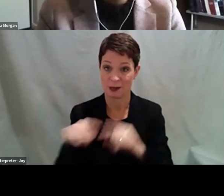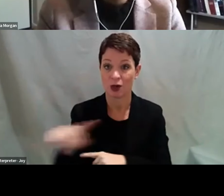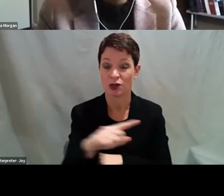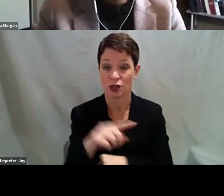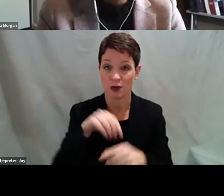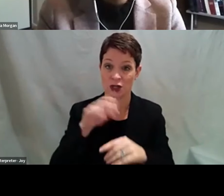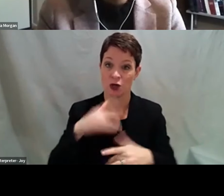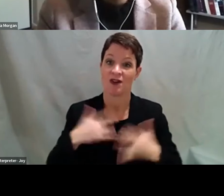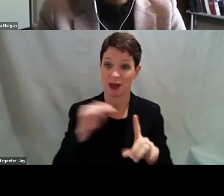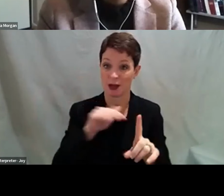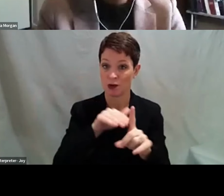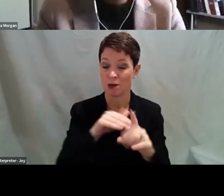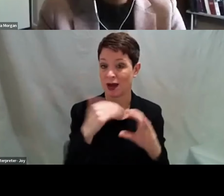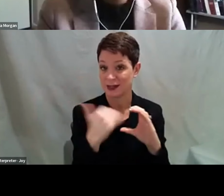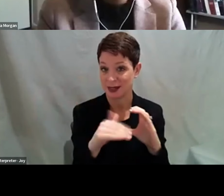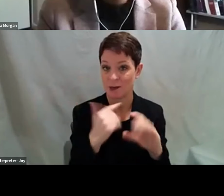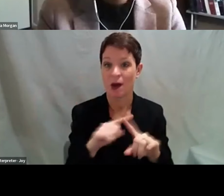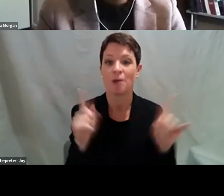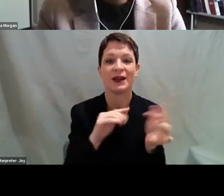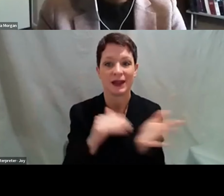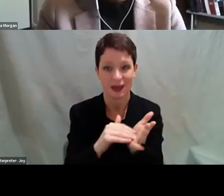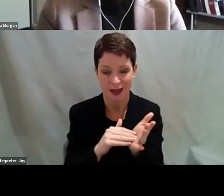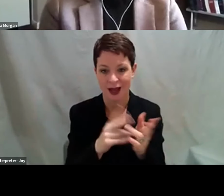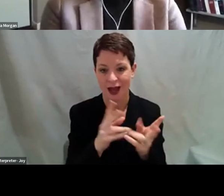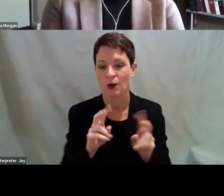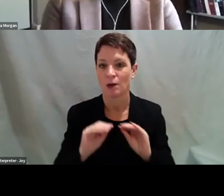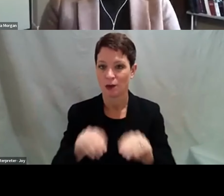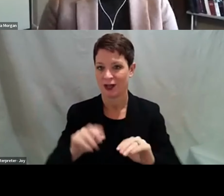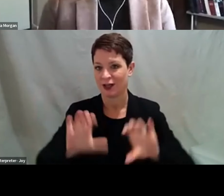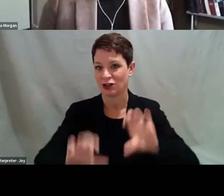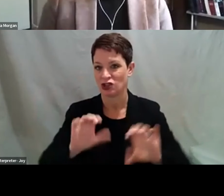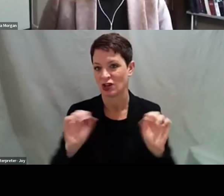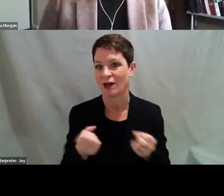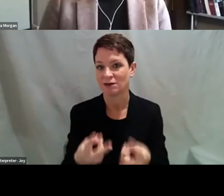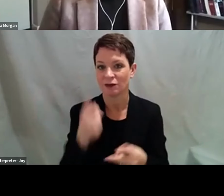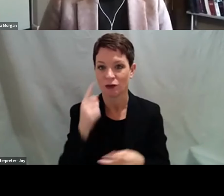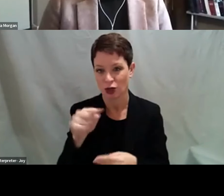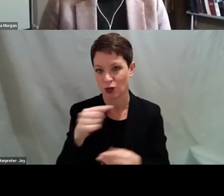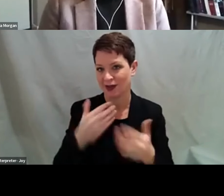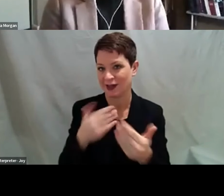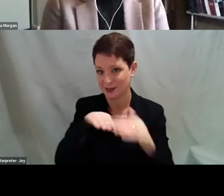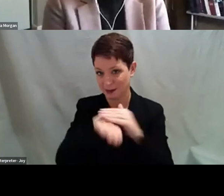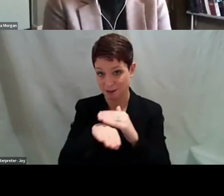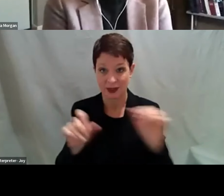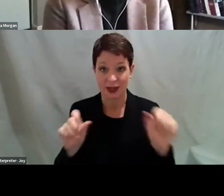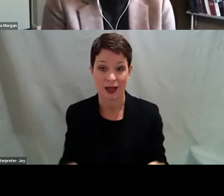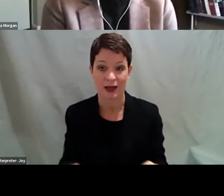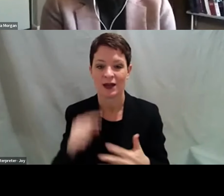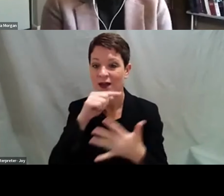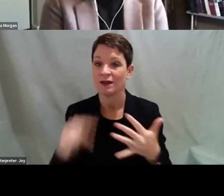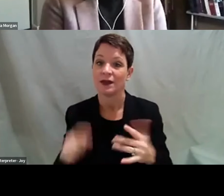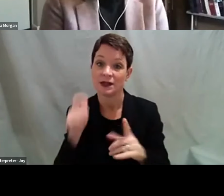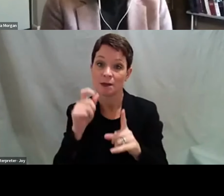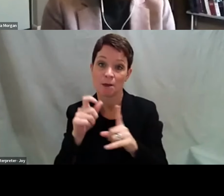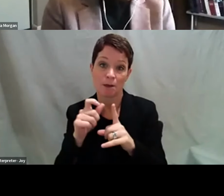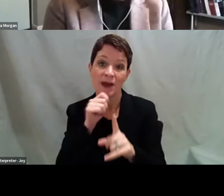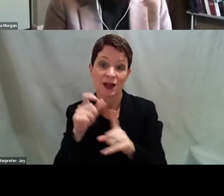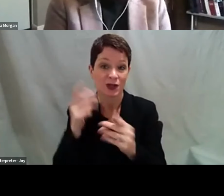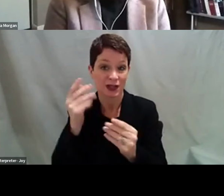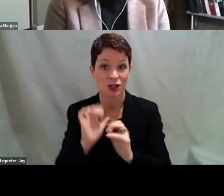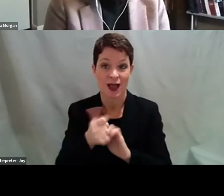your event reminder email, but again, I will put it down in the chat below for you to have it. These passwords will tell us